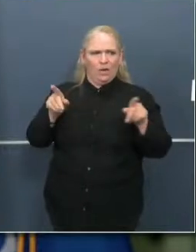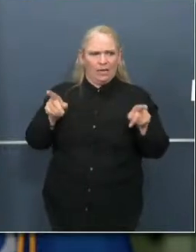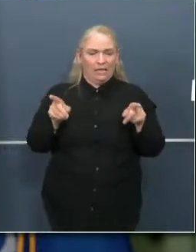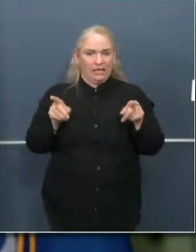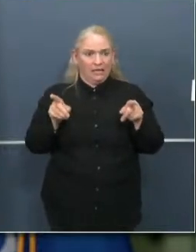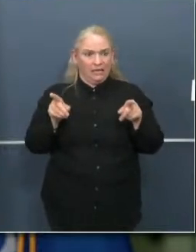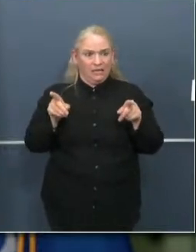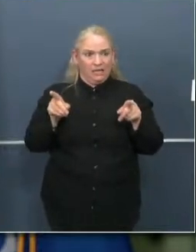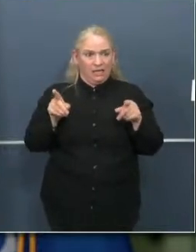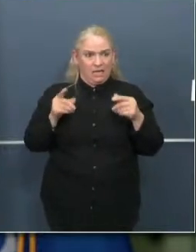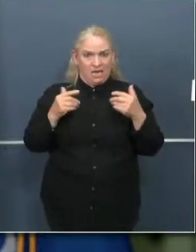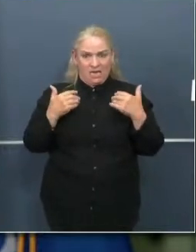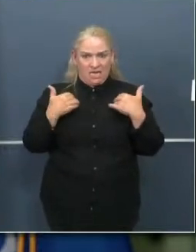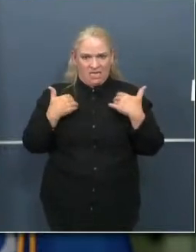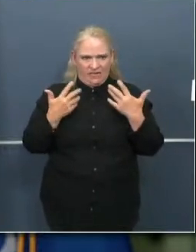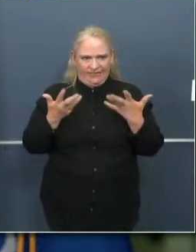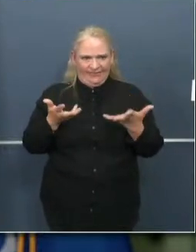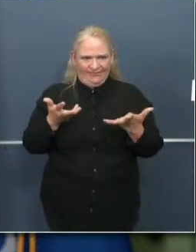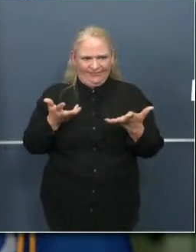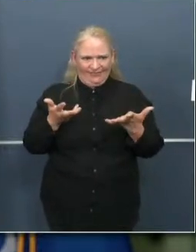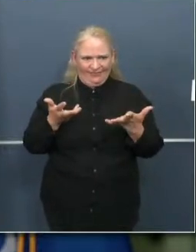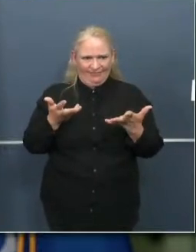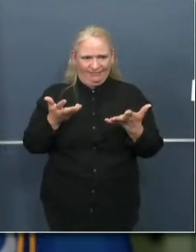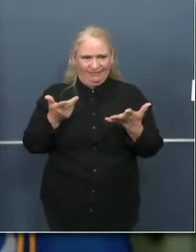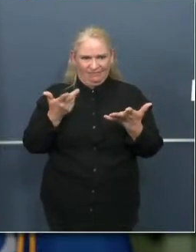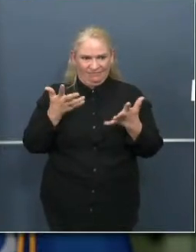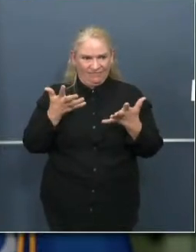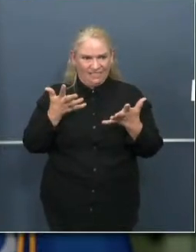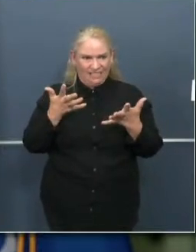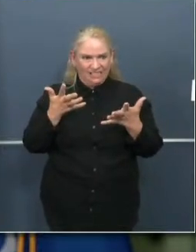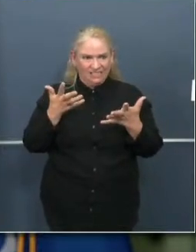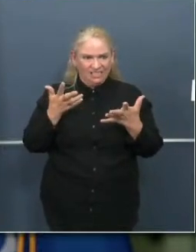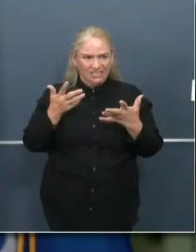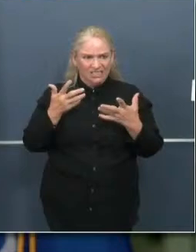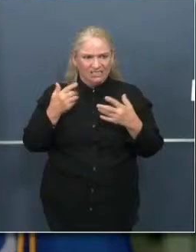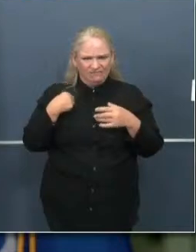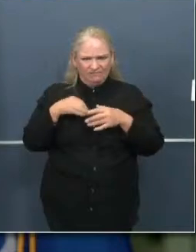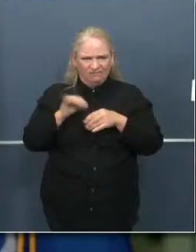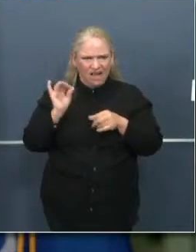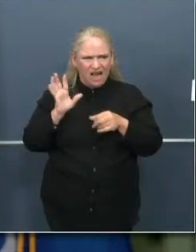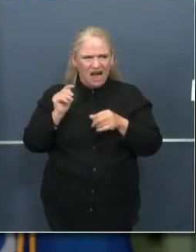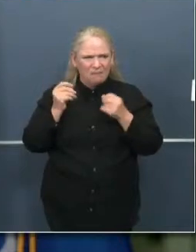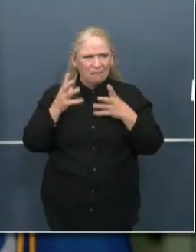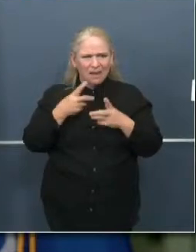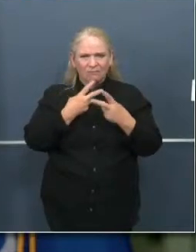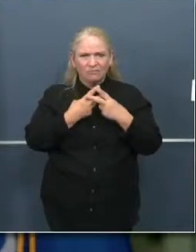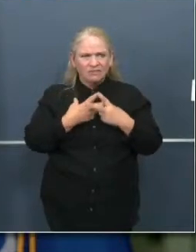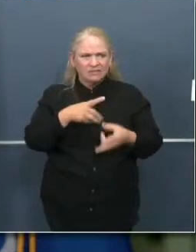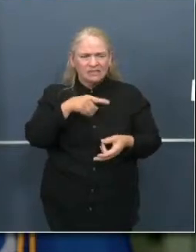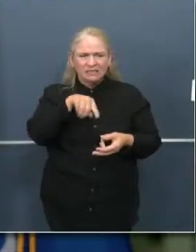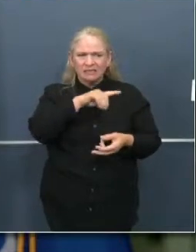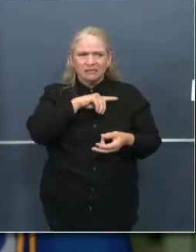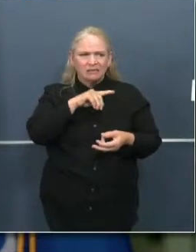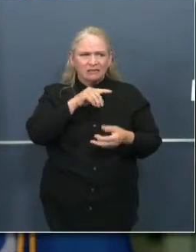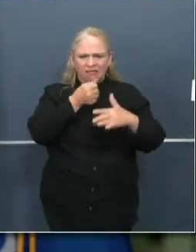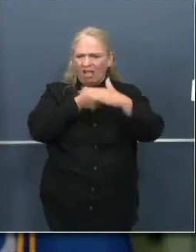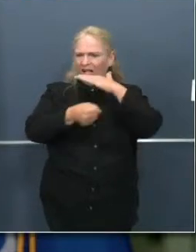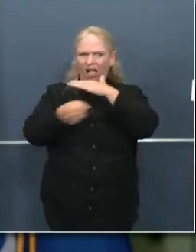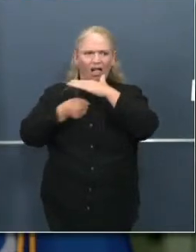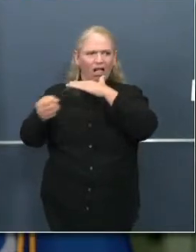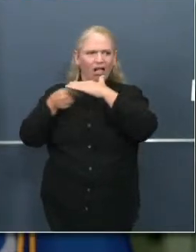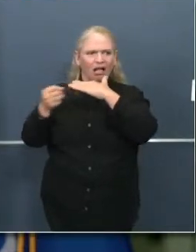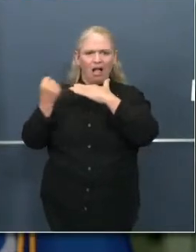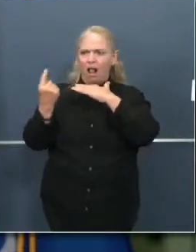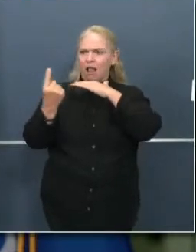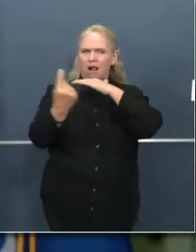being isolated in solitary, et cetera. Are you considering an on-site visit to this prison to see these conditions for yourself? And what are